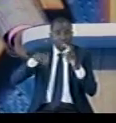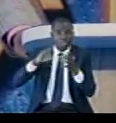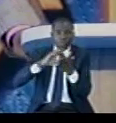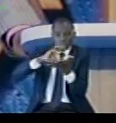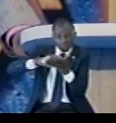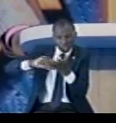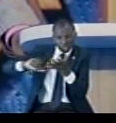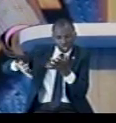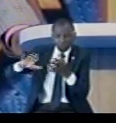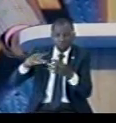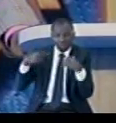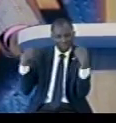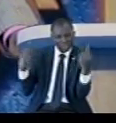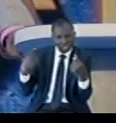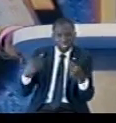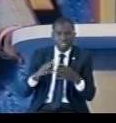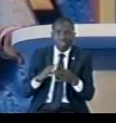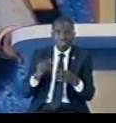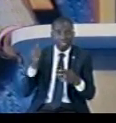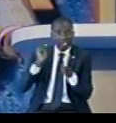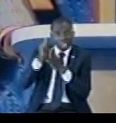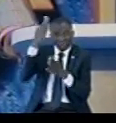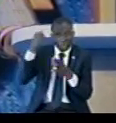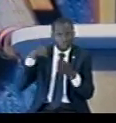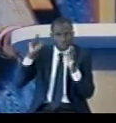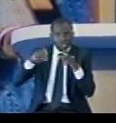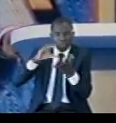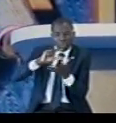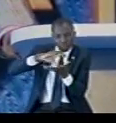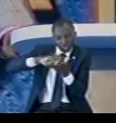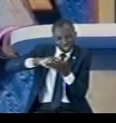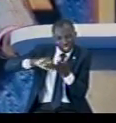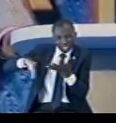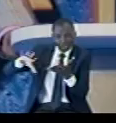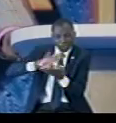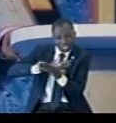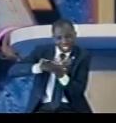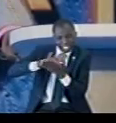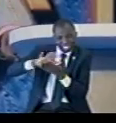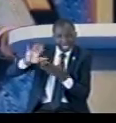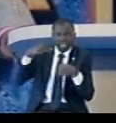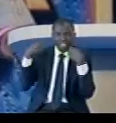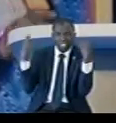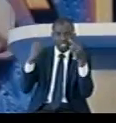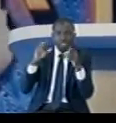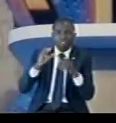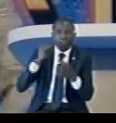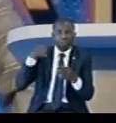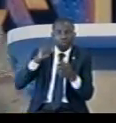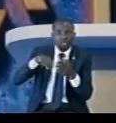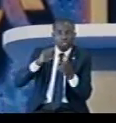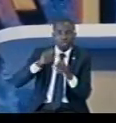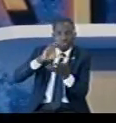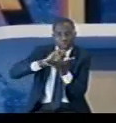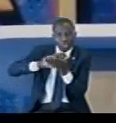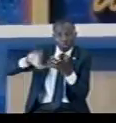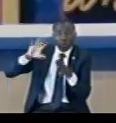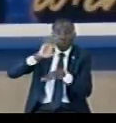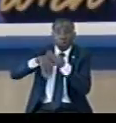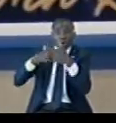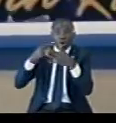the transgression. We need to clear up the sinfulness. We need to clear up all